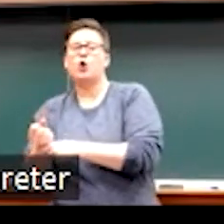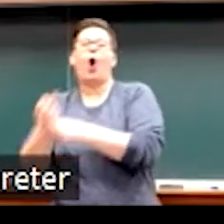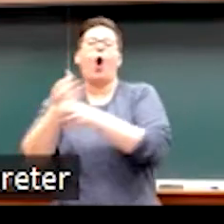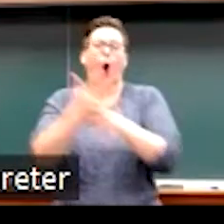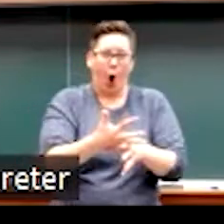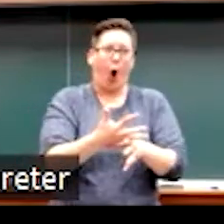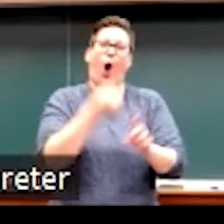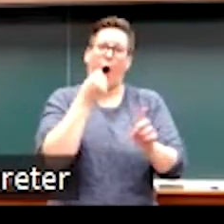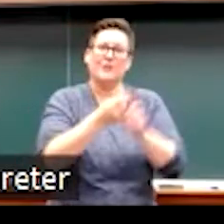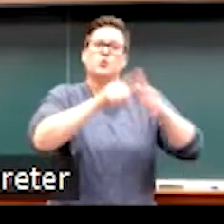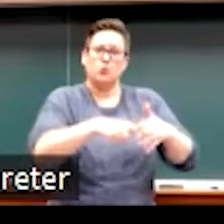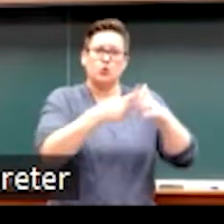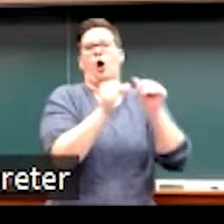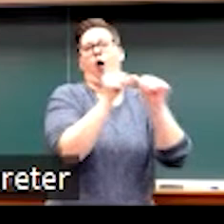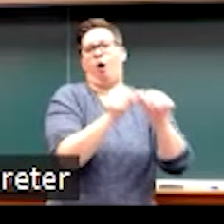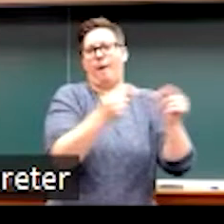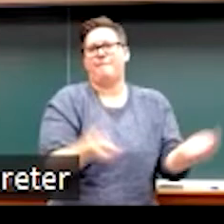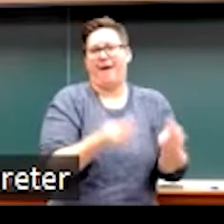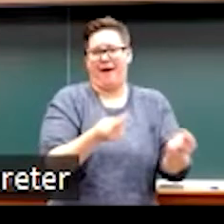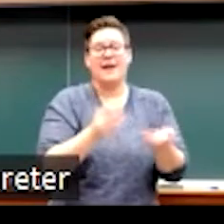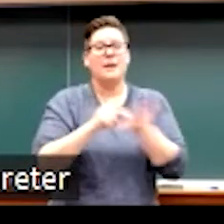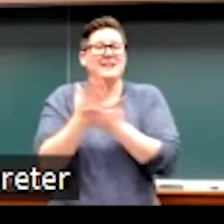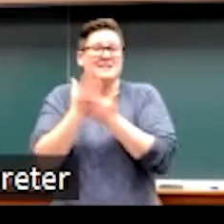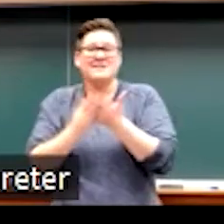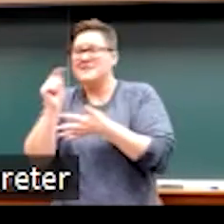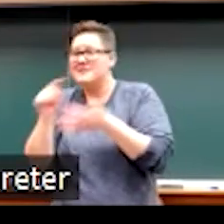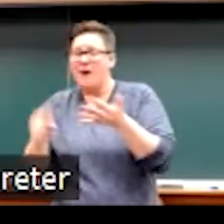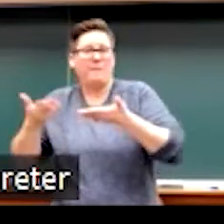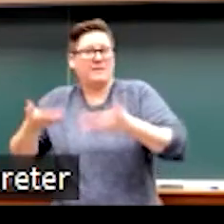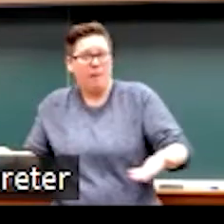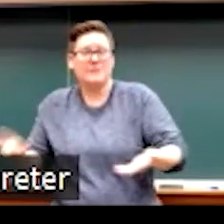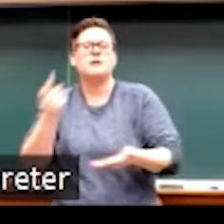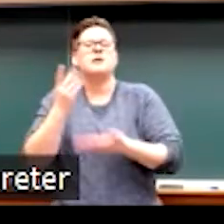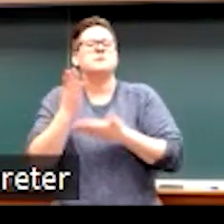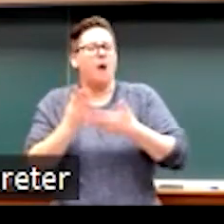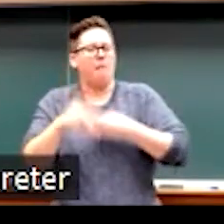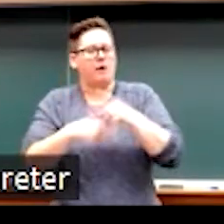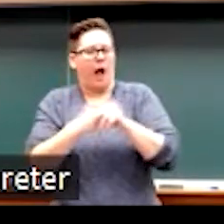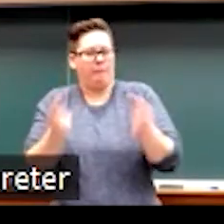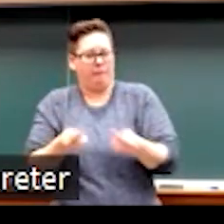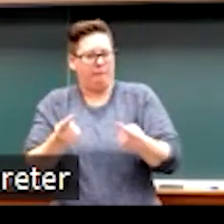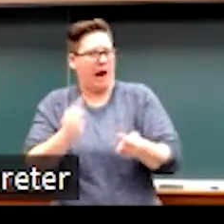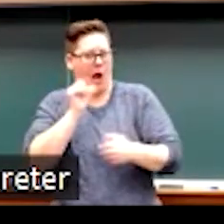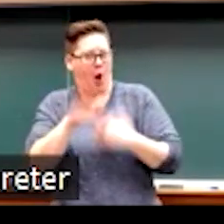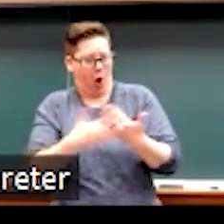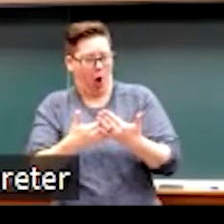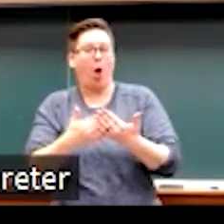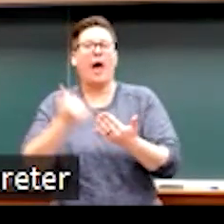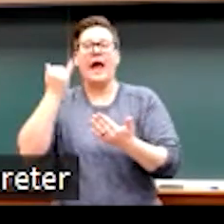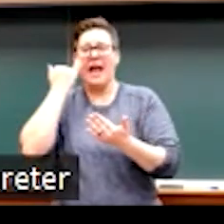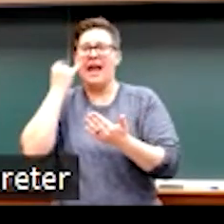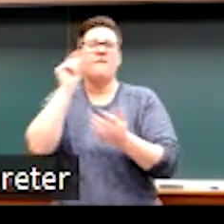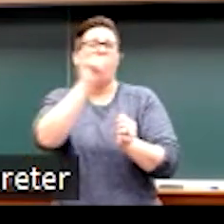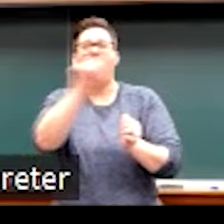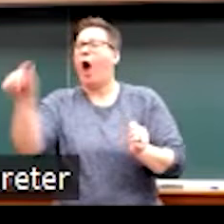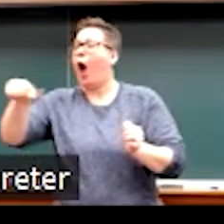and development of chronic pain. That means for some substances and for some types of pain, not all of them, if you control or account for